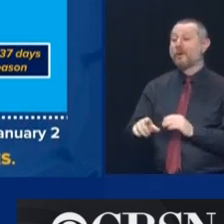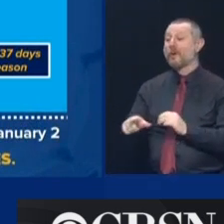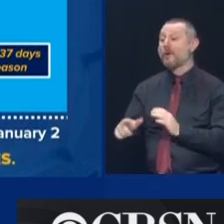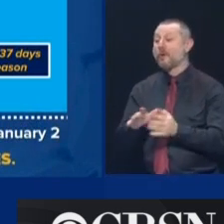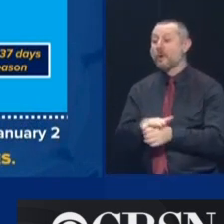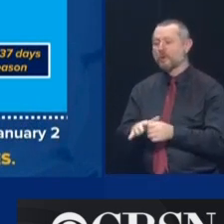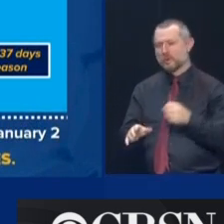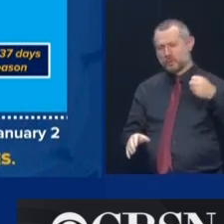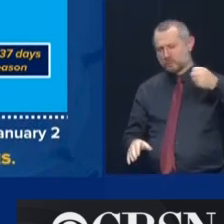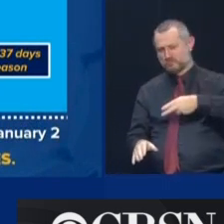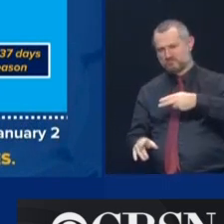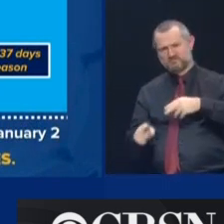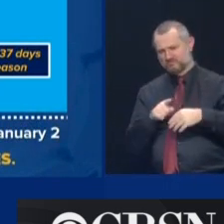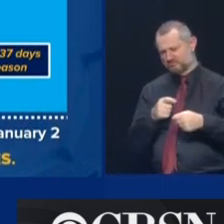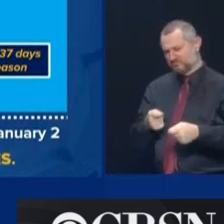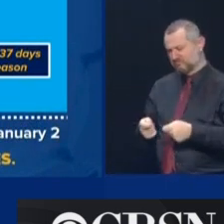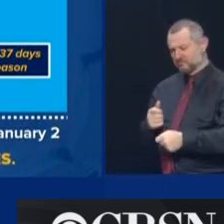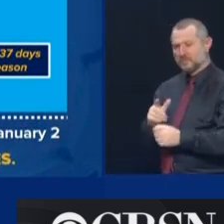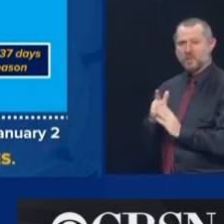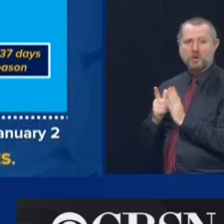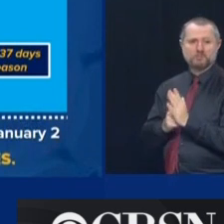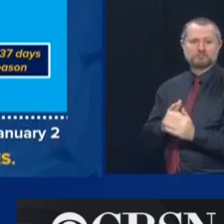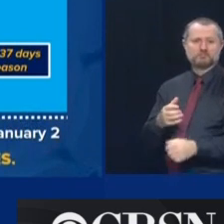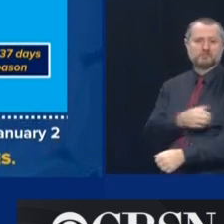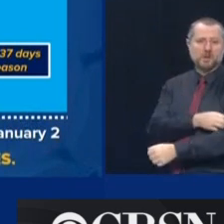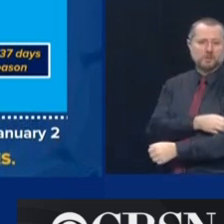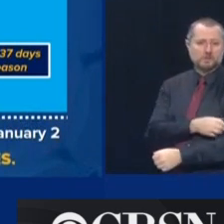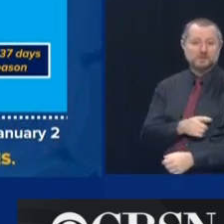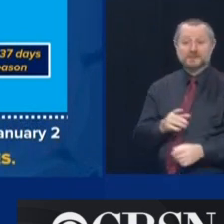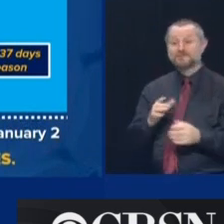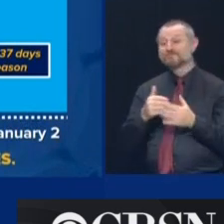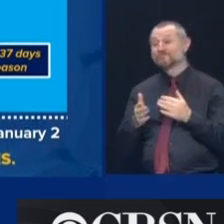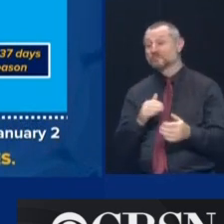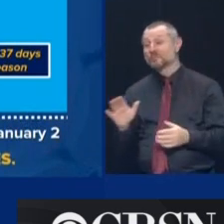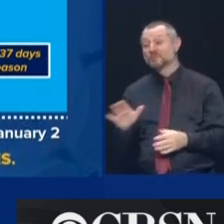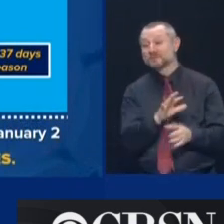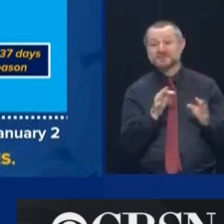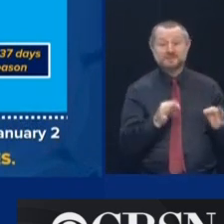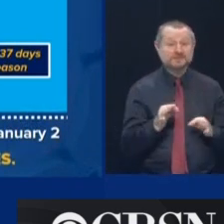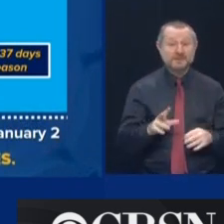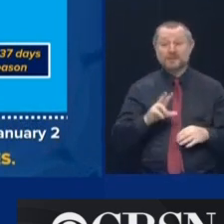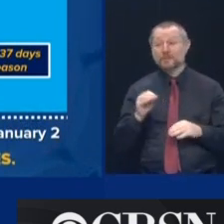matter what the locality has done up until that